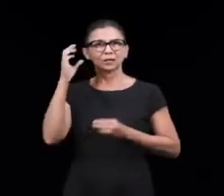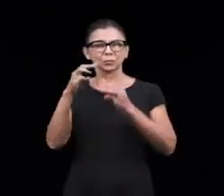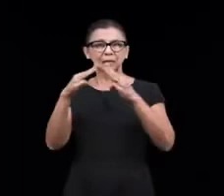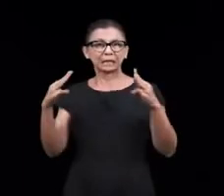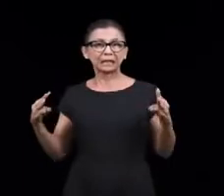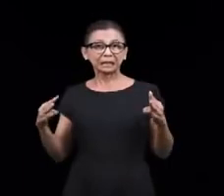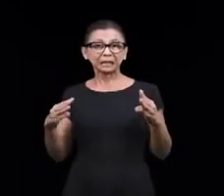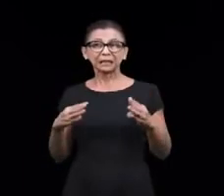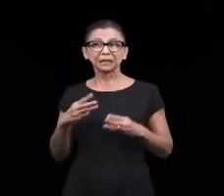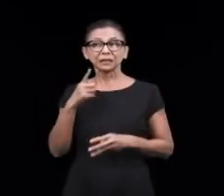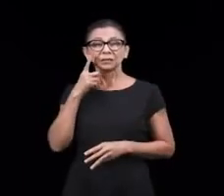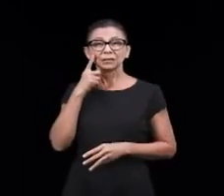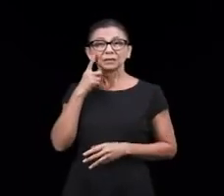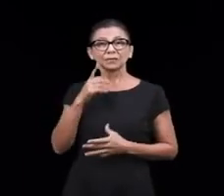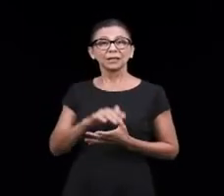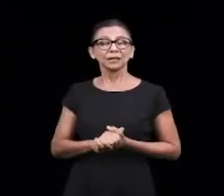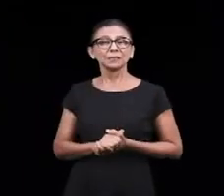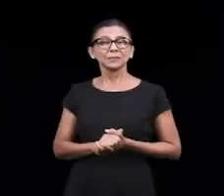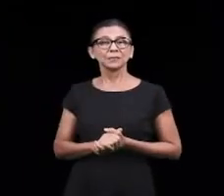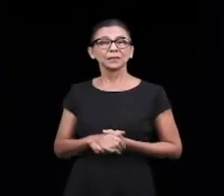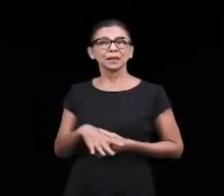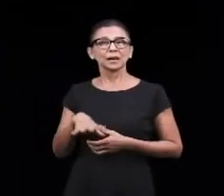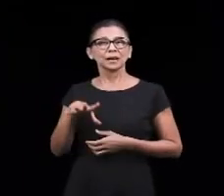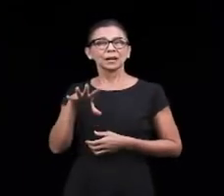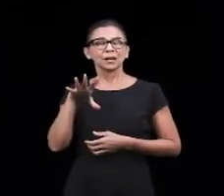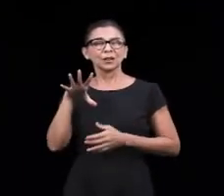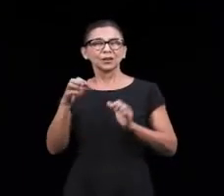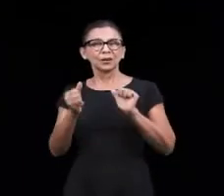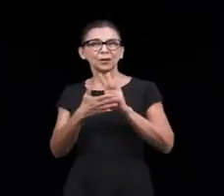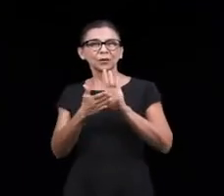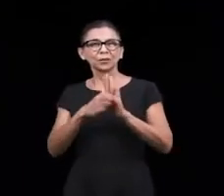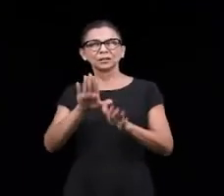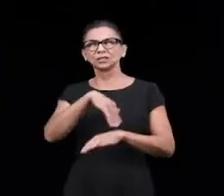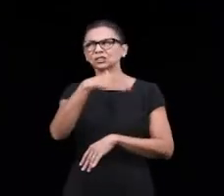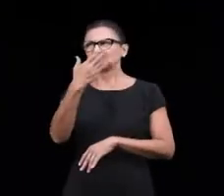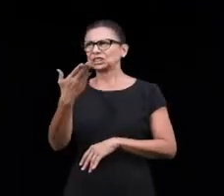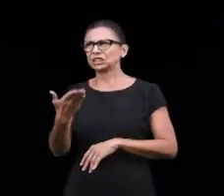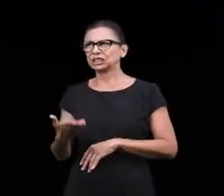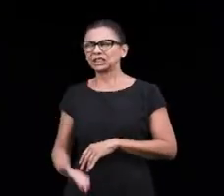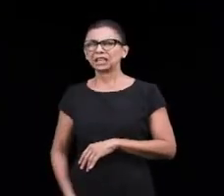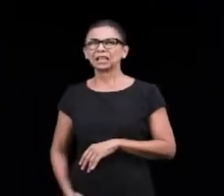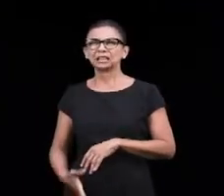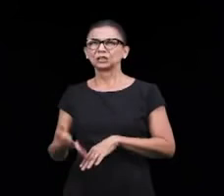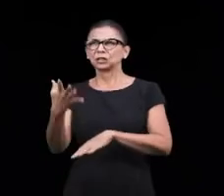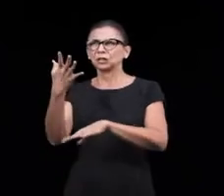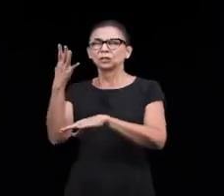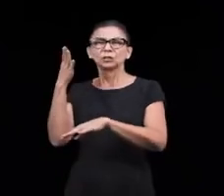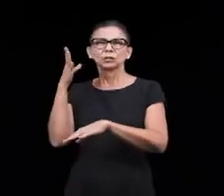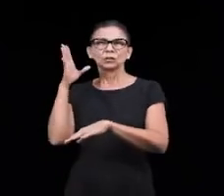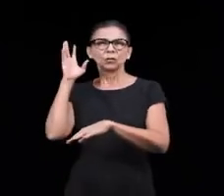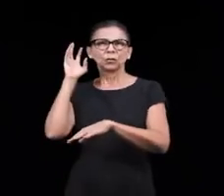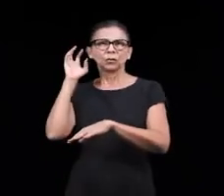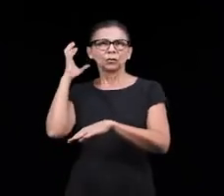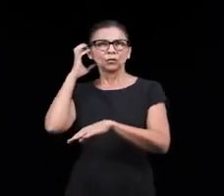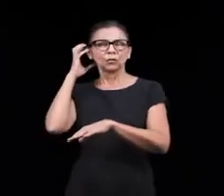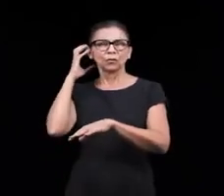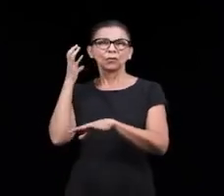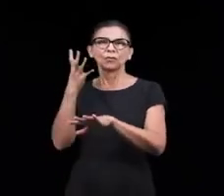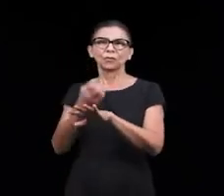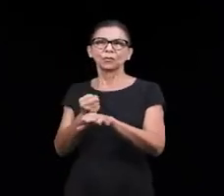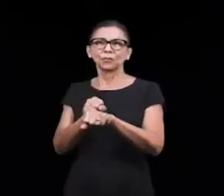app, you can still hear praises 24 hours a day and you can watch and rewatch the podcast